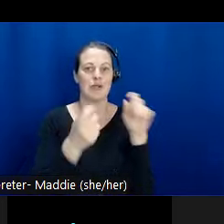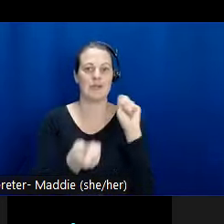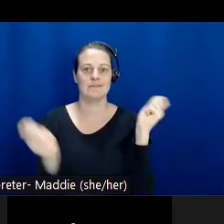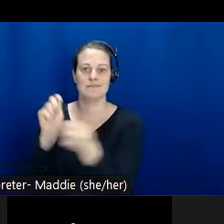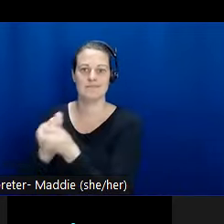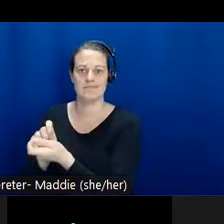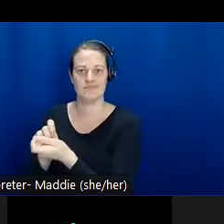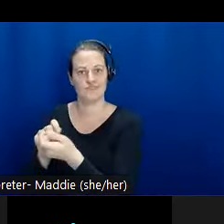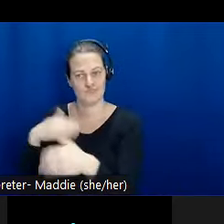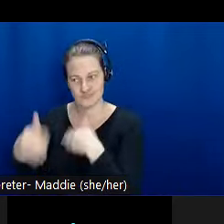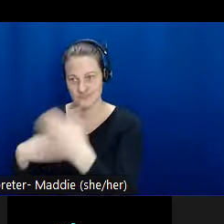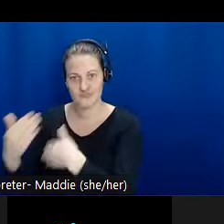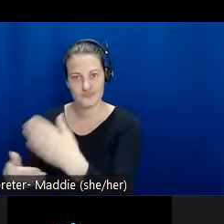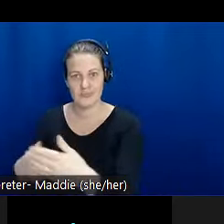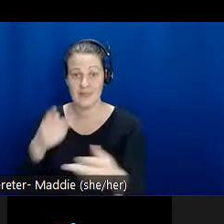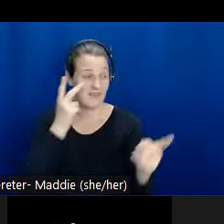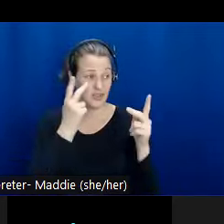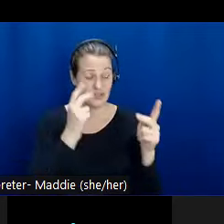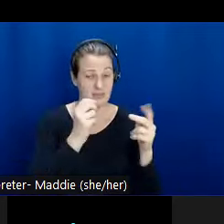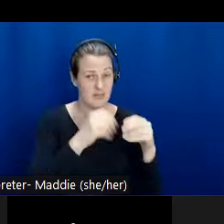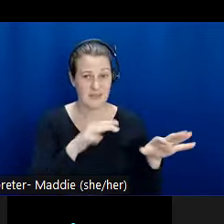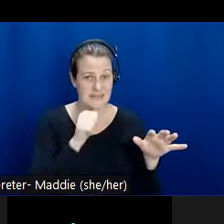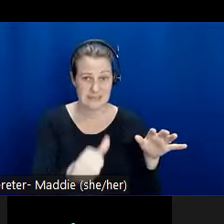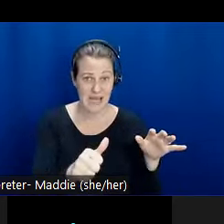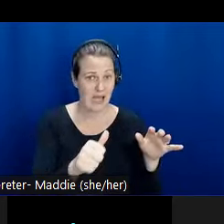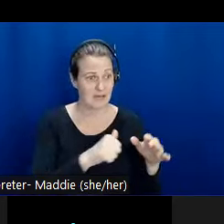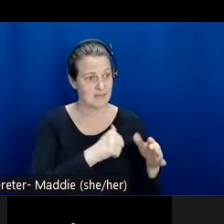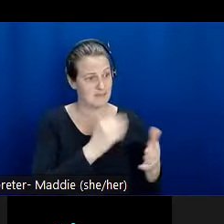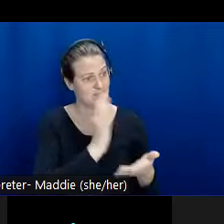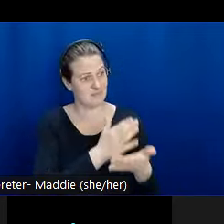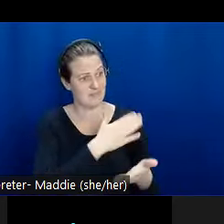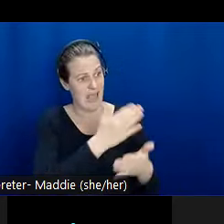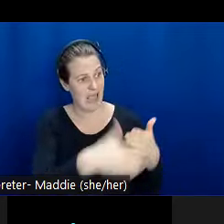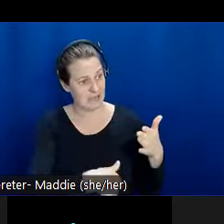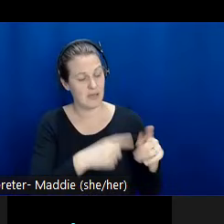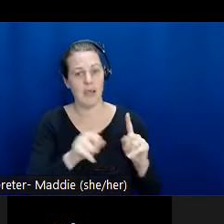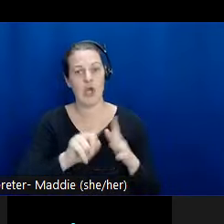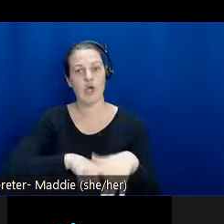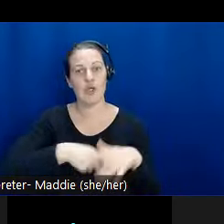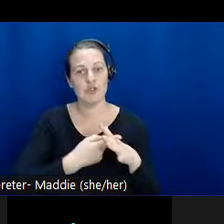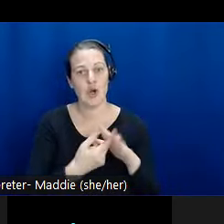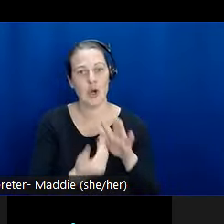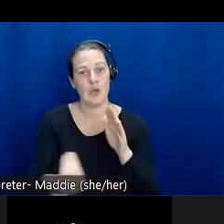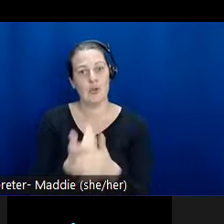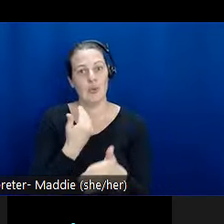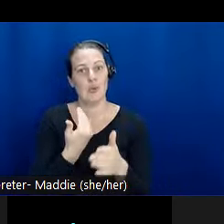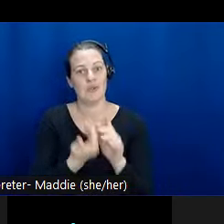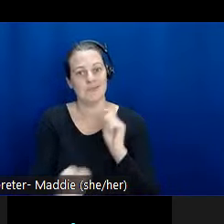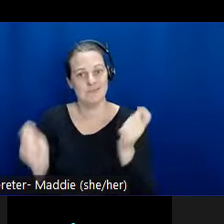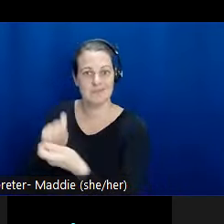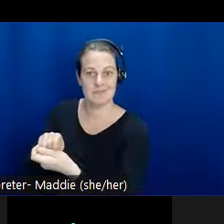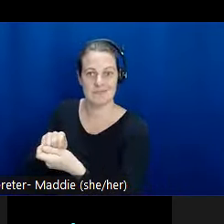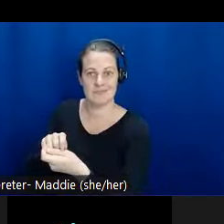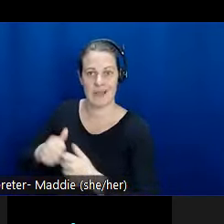vision loss is not an end, but a beginning to a new way of seeing and a different way of living. And we're